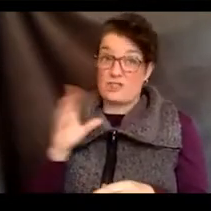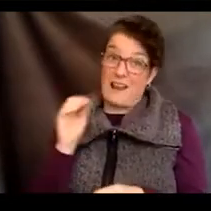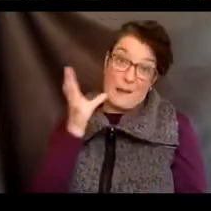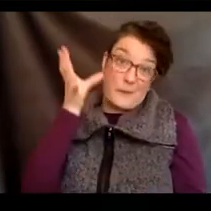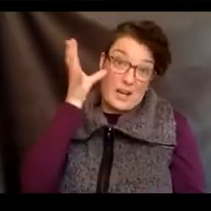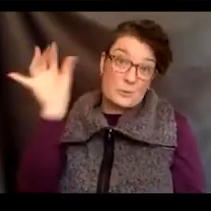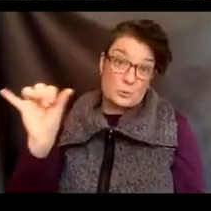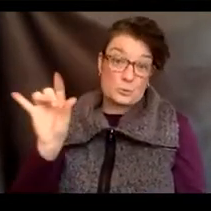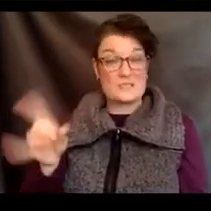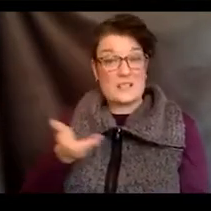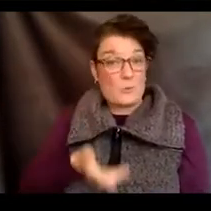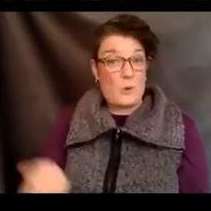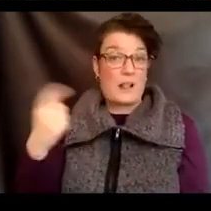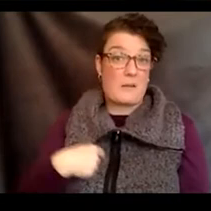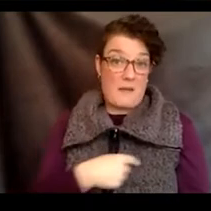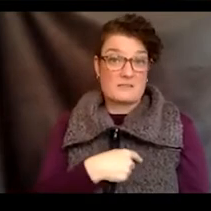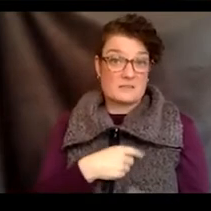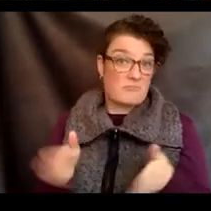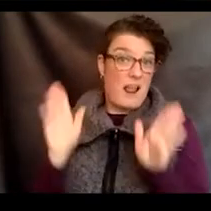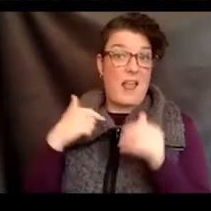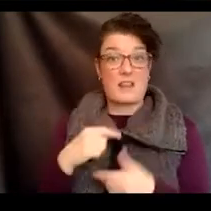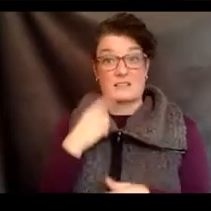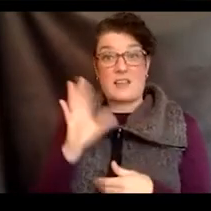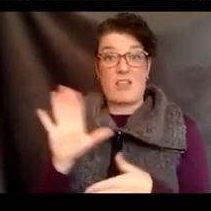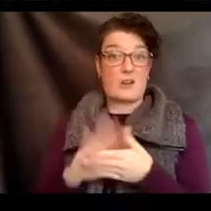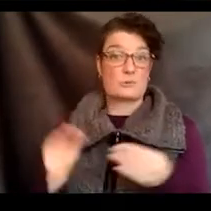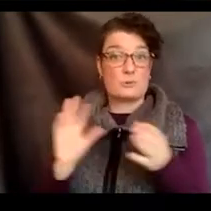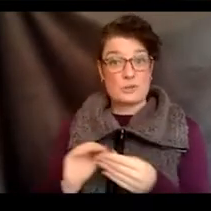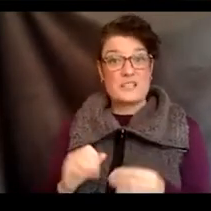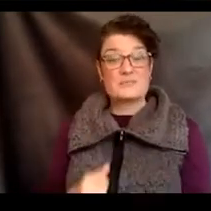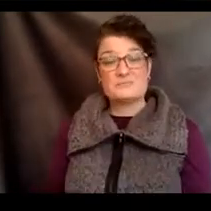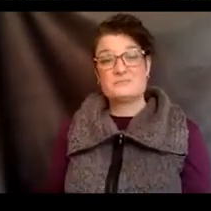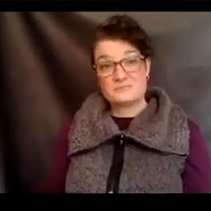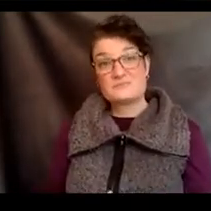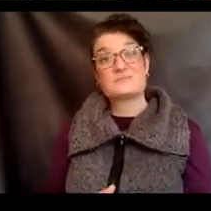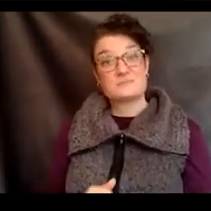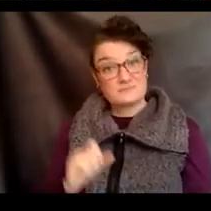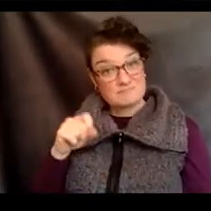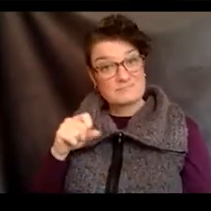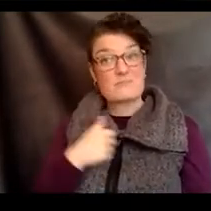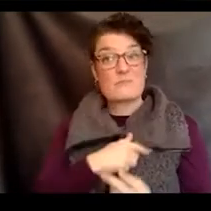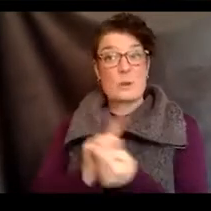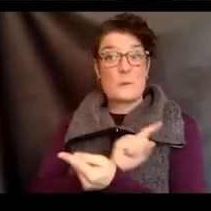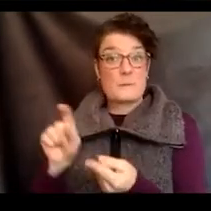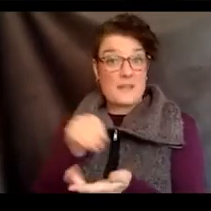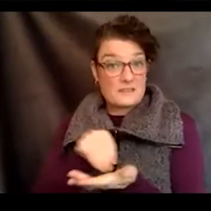parents welcomed us to tell the story. And we're really grateful about that. And yeah, I mean, we met the